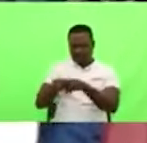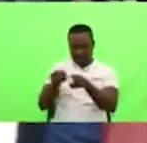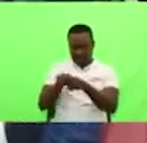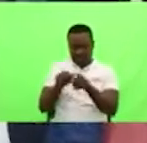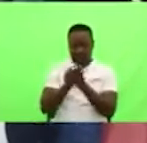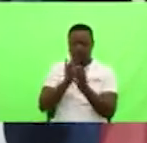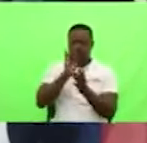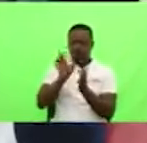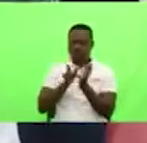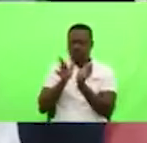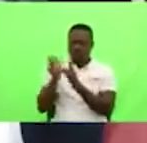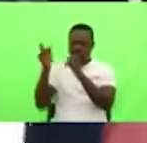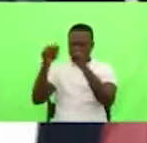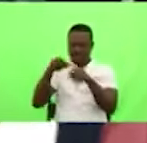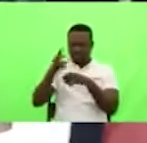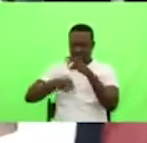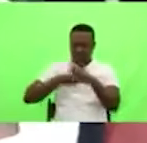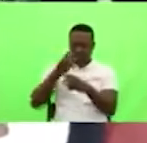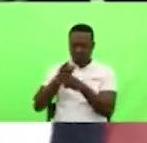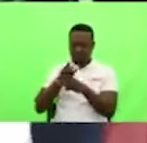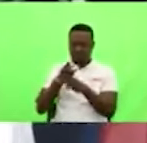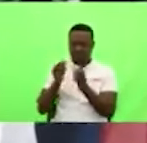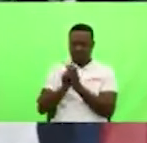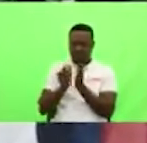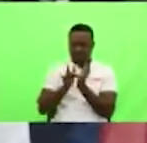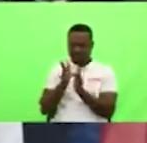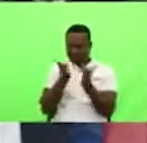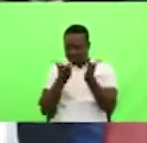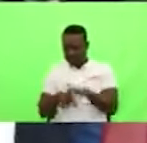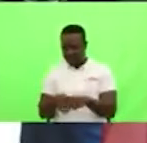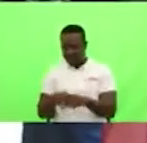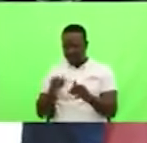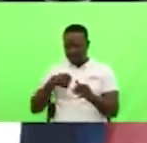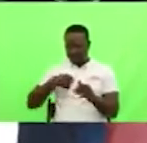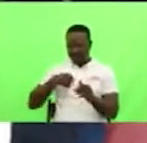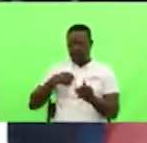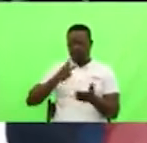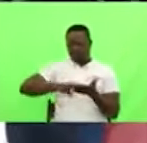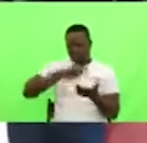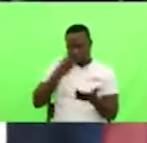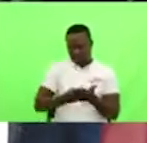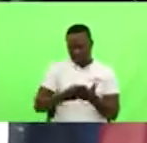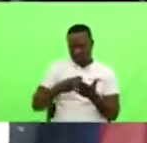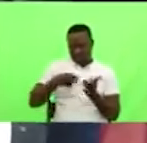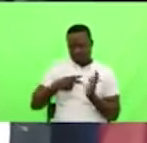to die? And I am a witness. Today I'm a witness.